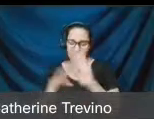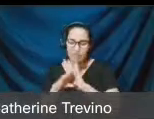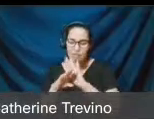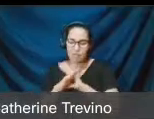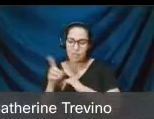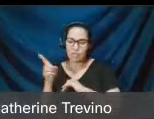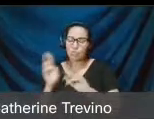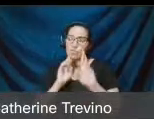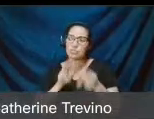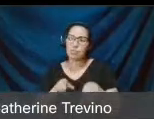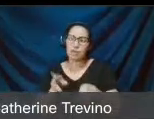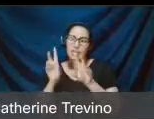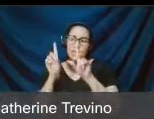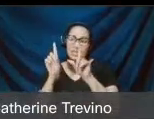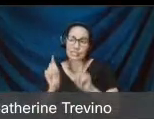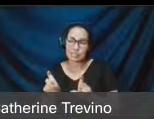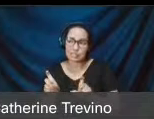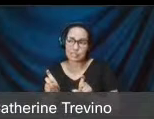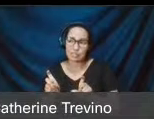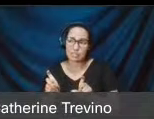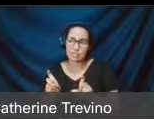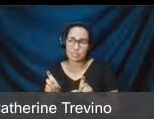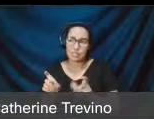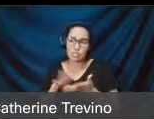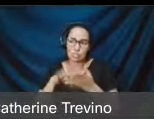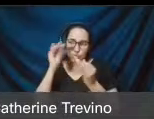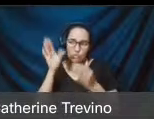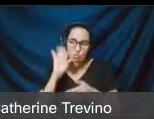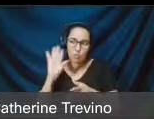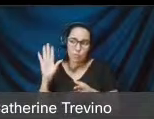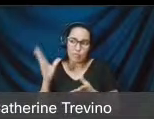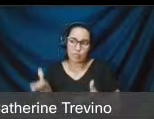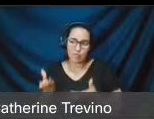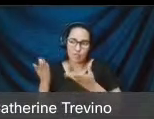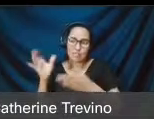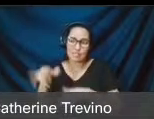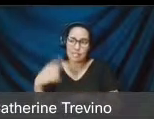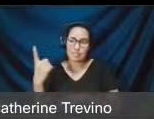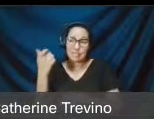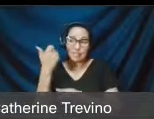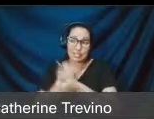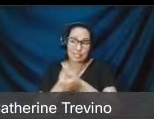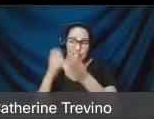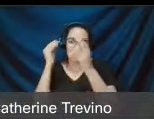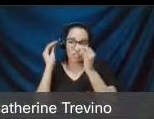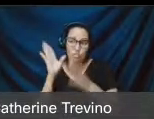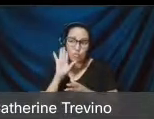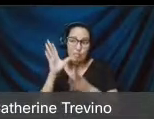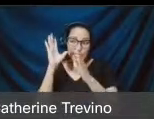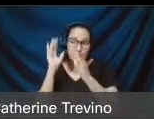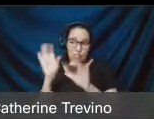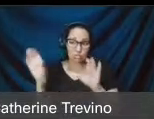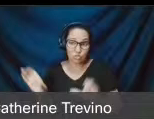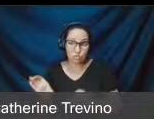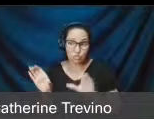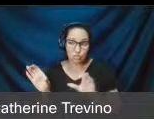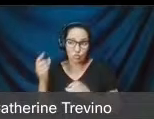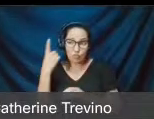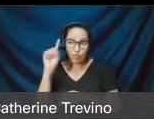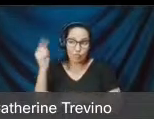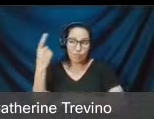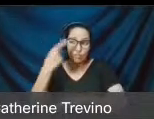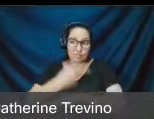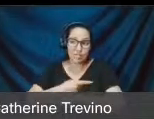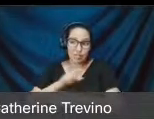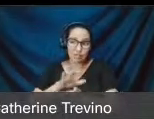an assessment that students will be given, is that something that each teacher then will be expected to do the first day or two of